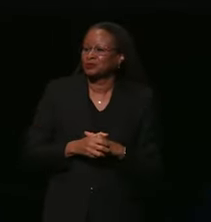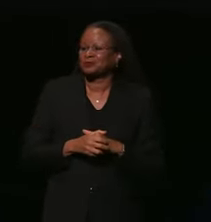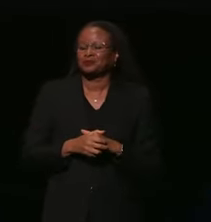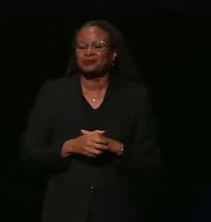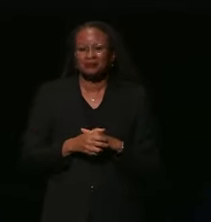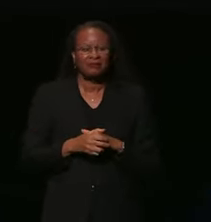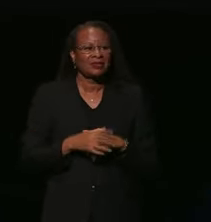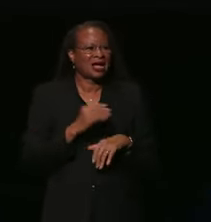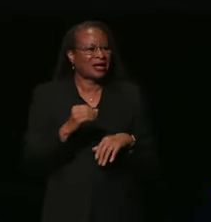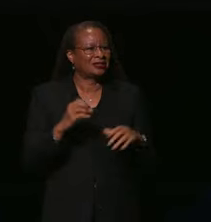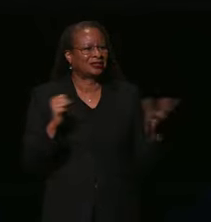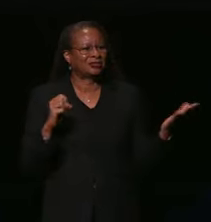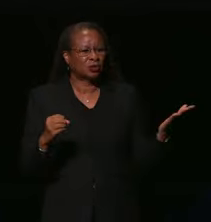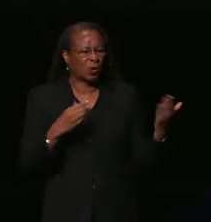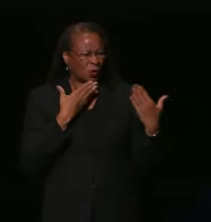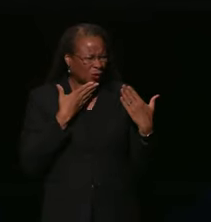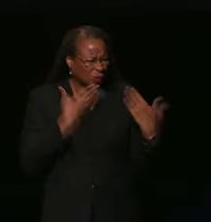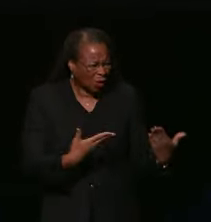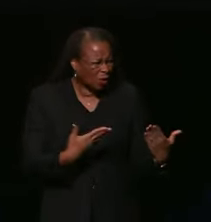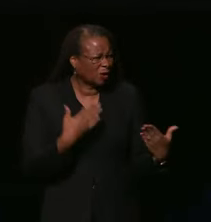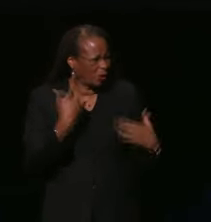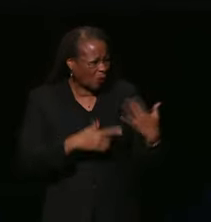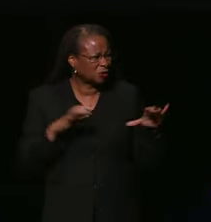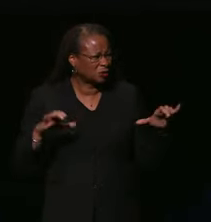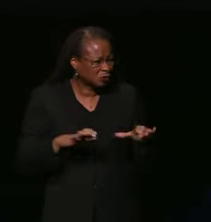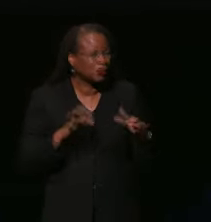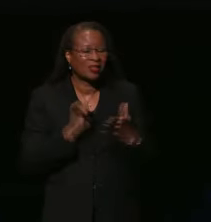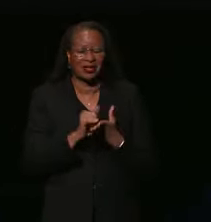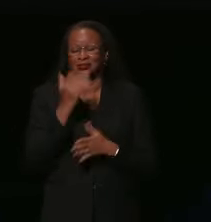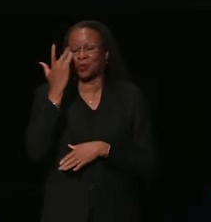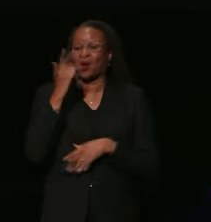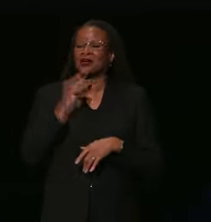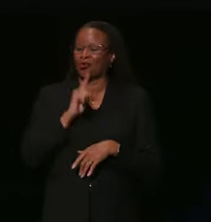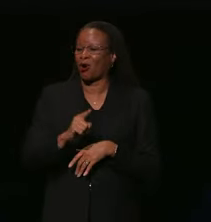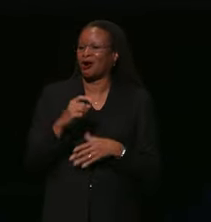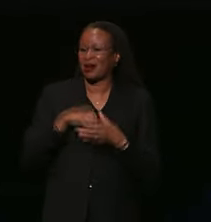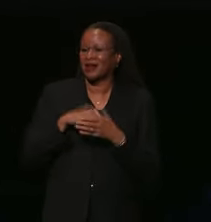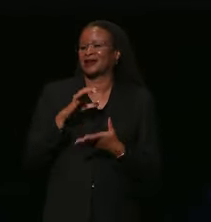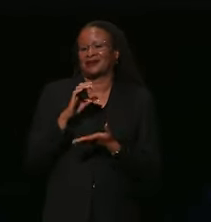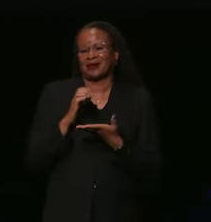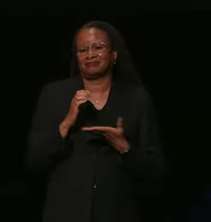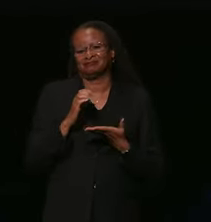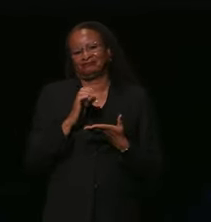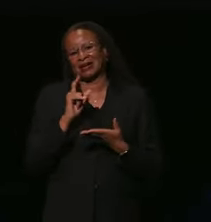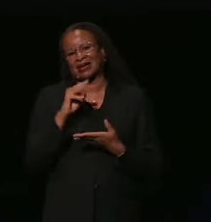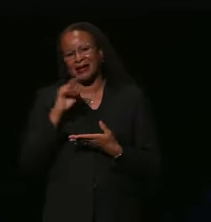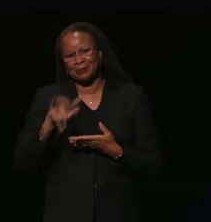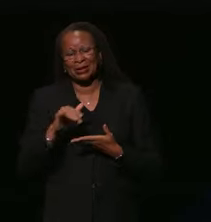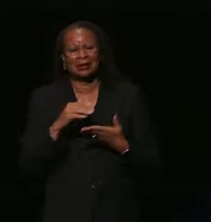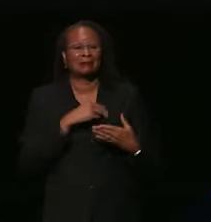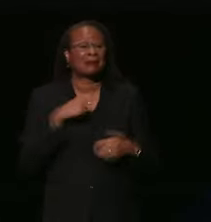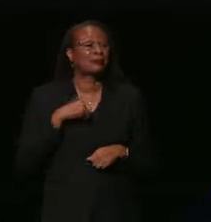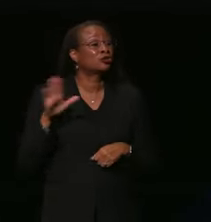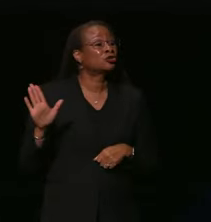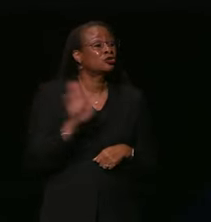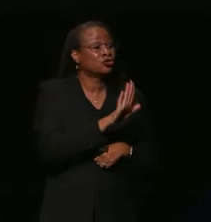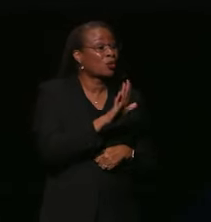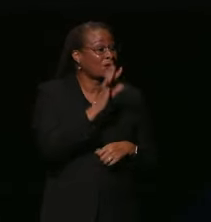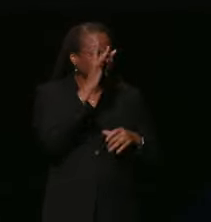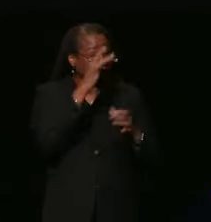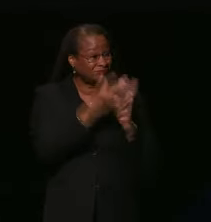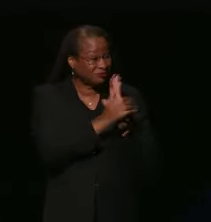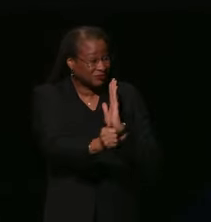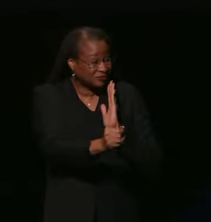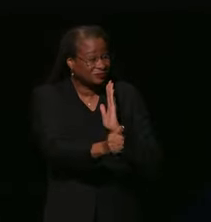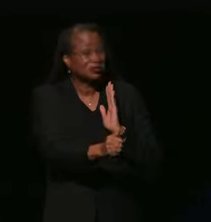and being so good at your craft is why you are an Academy member. You are the experts who uphold